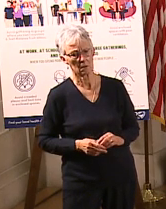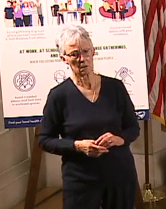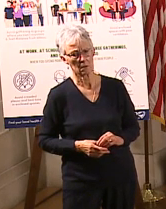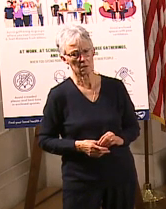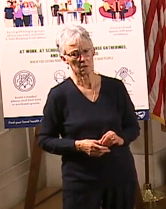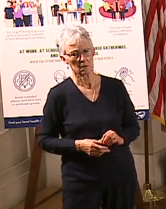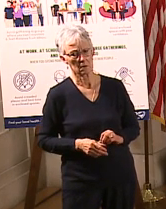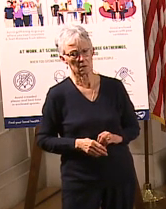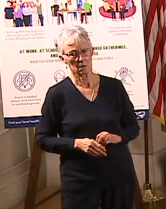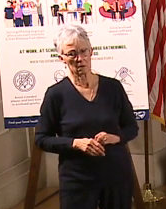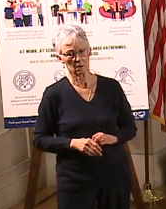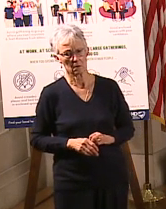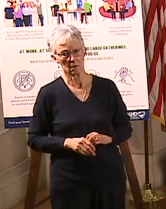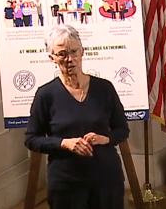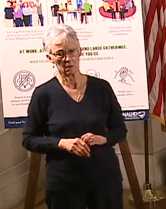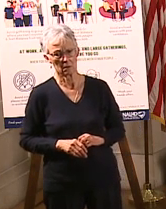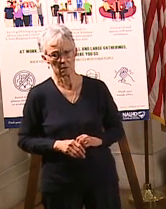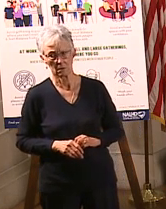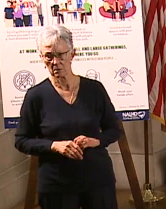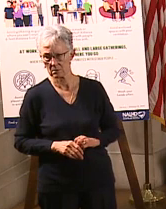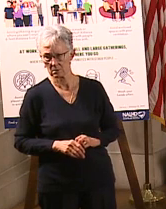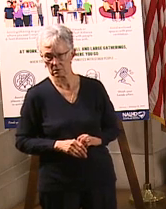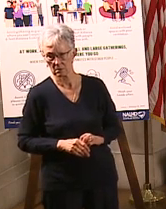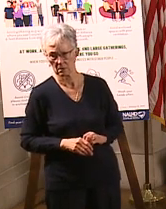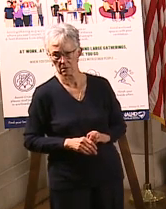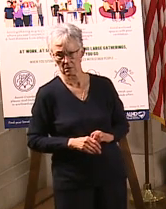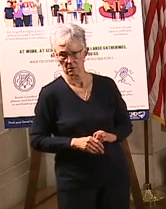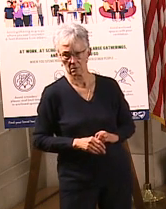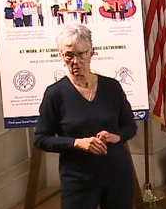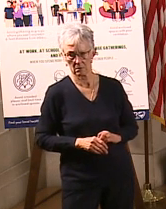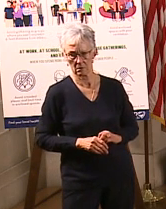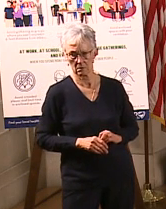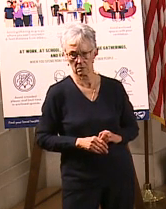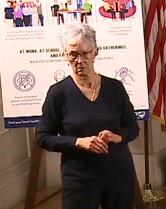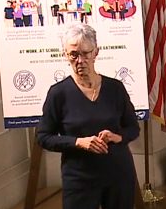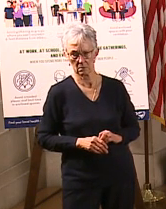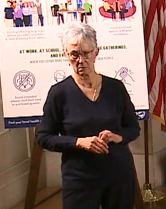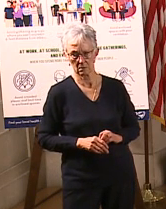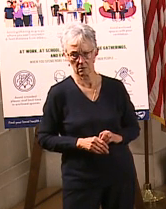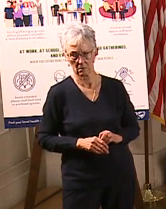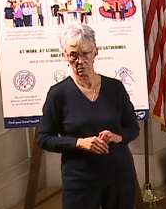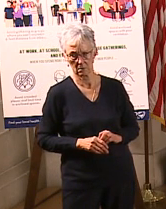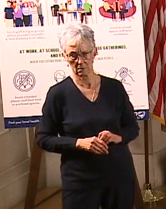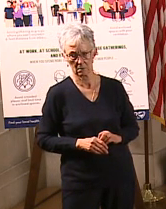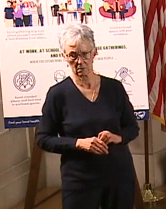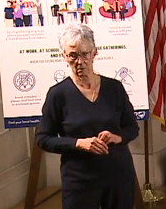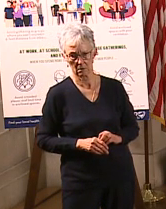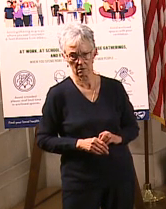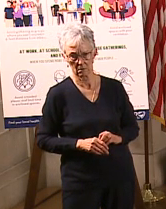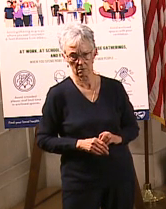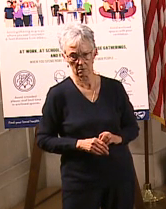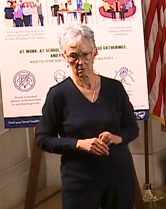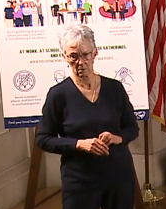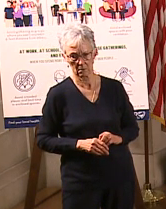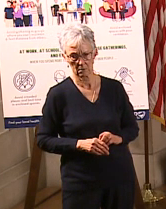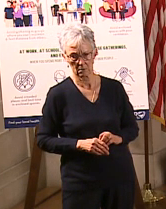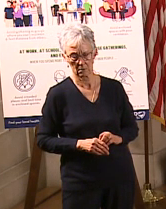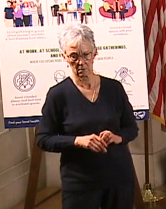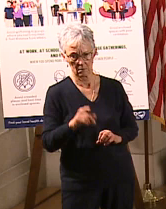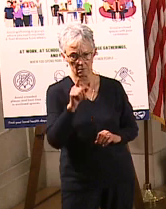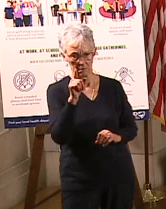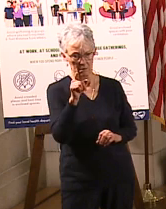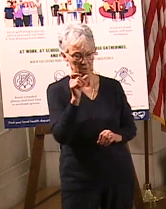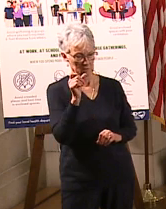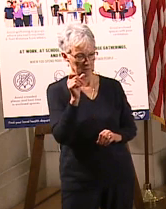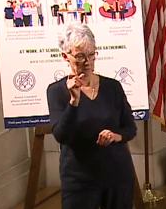the education, some of the focus on human trafficking going out through the state now? You know, we've had a